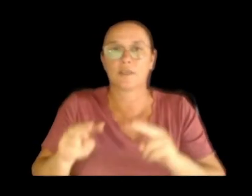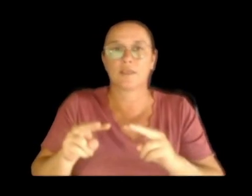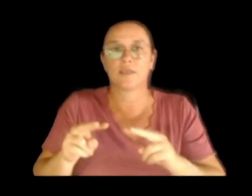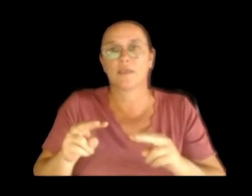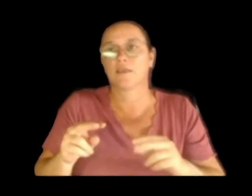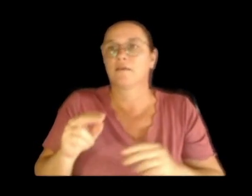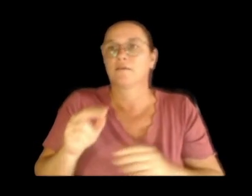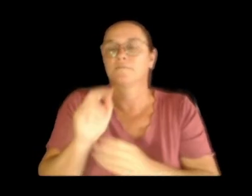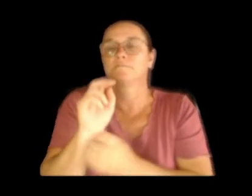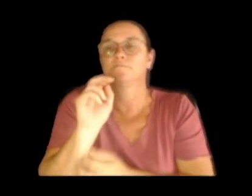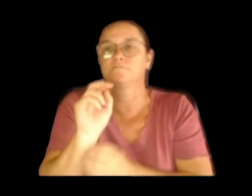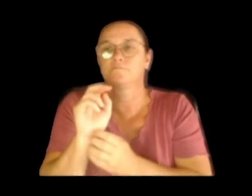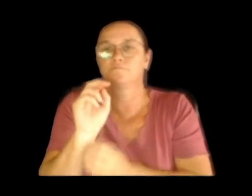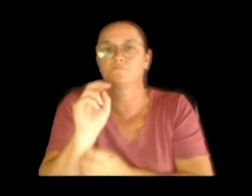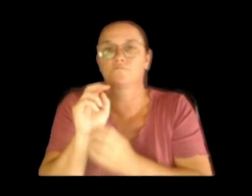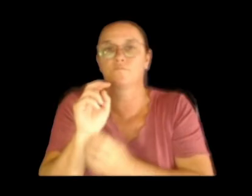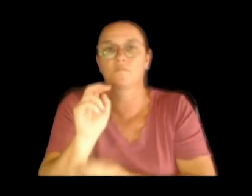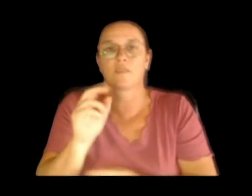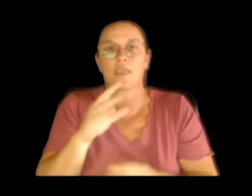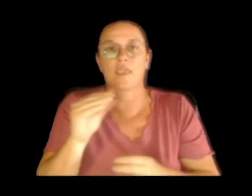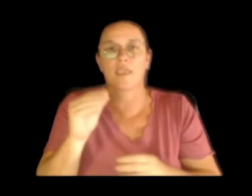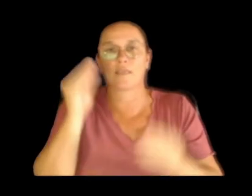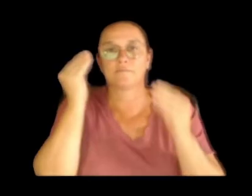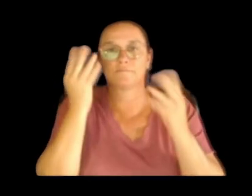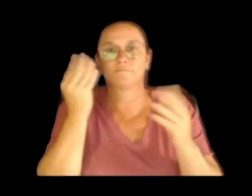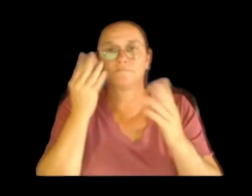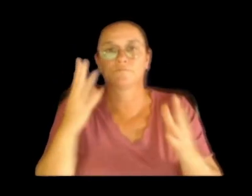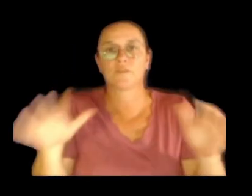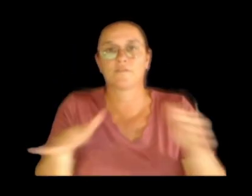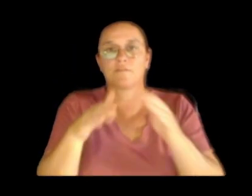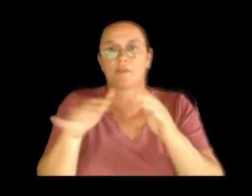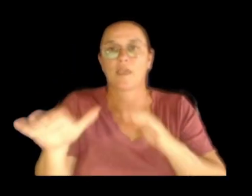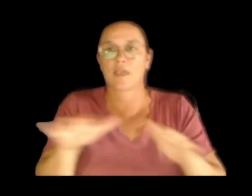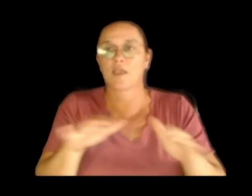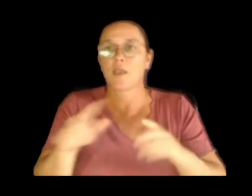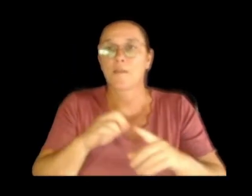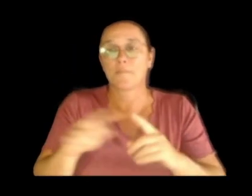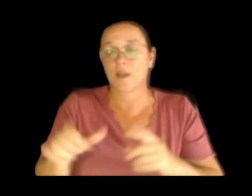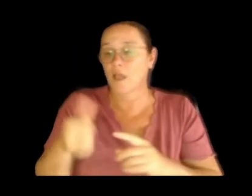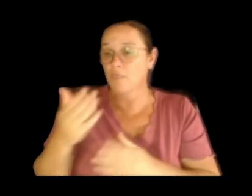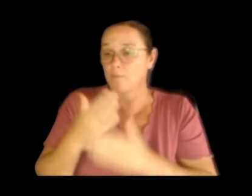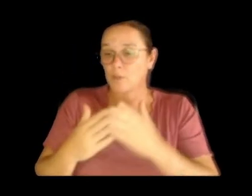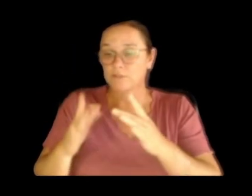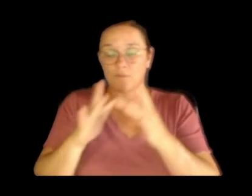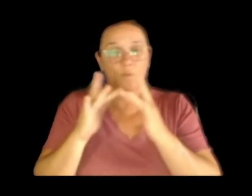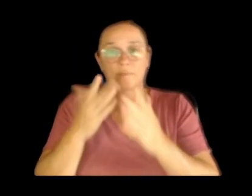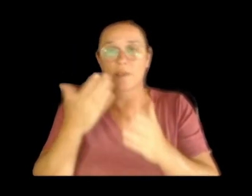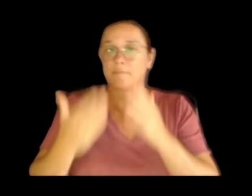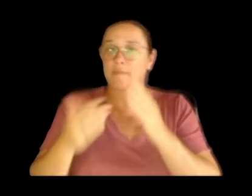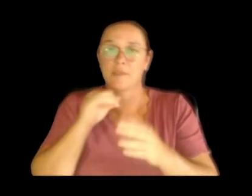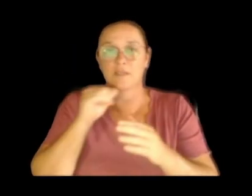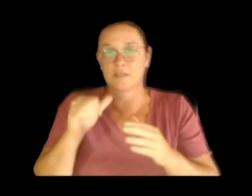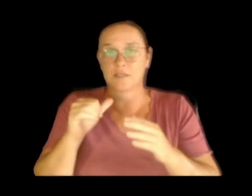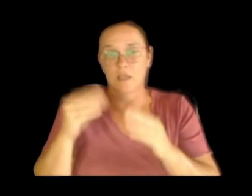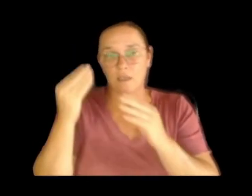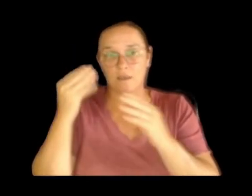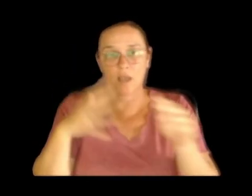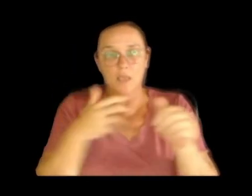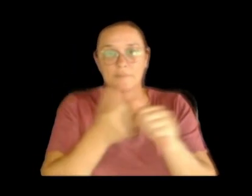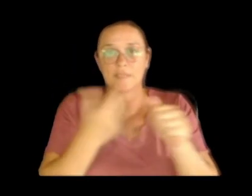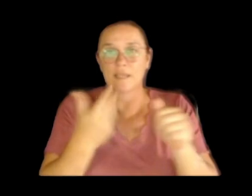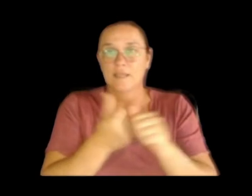notifications of activity, but other parts of the website may not be updated and may become outdated over time.